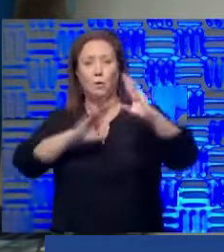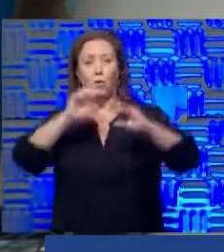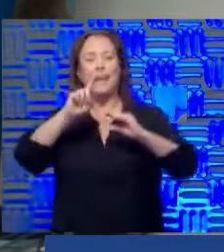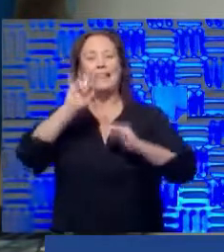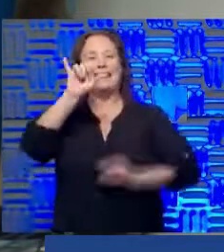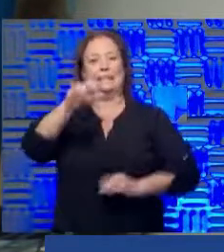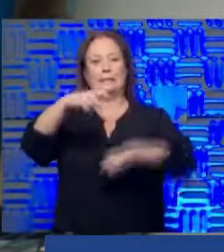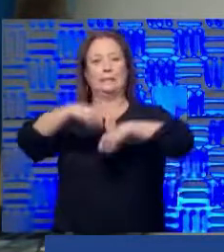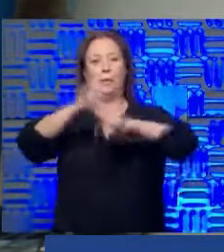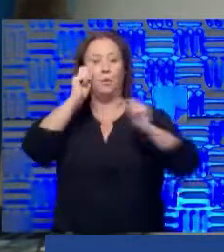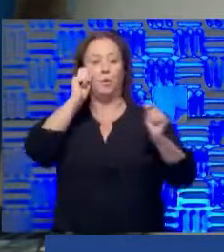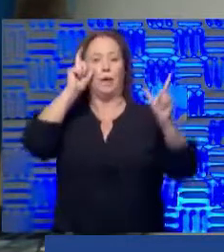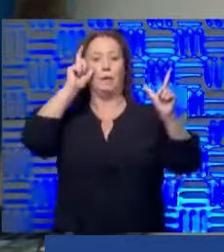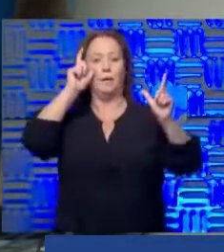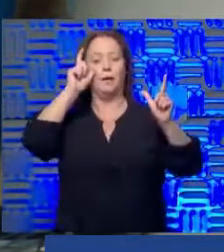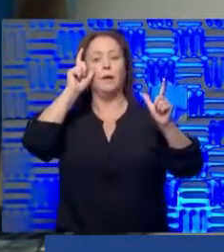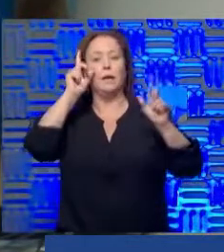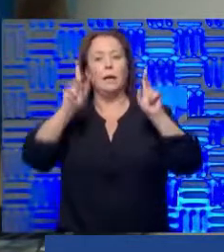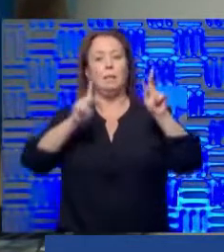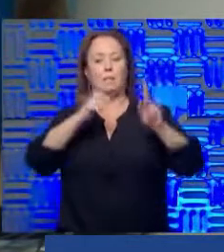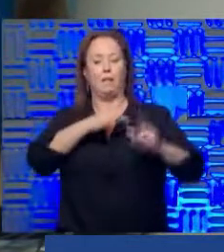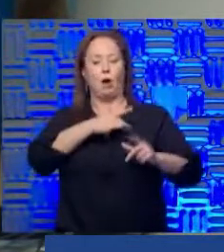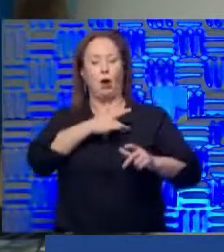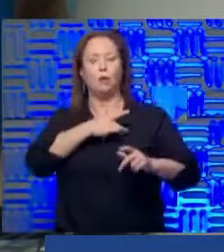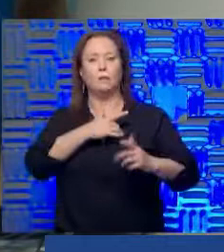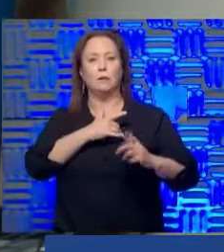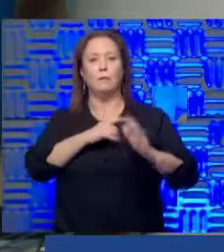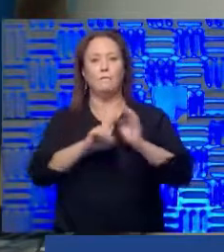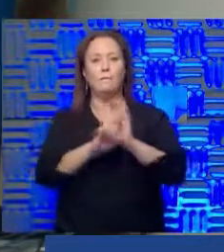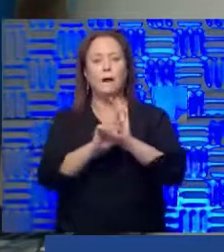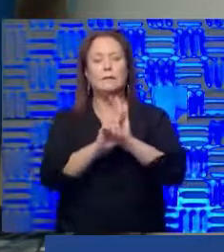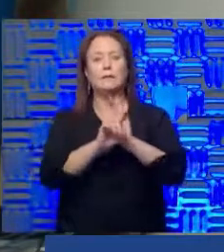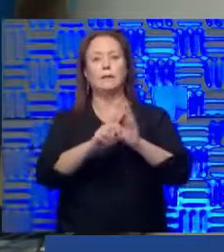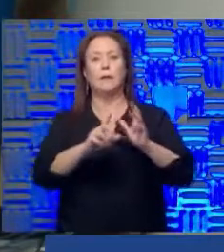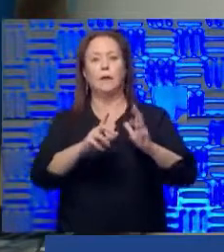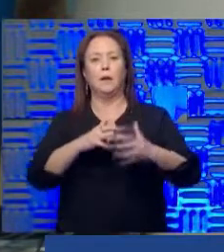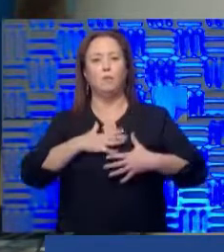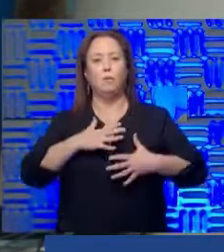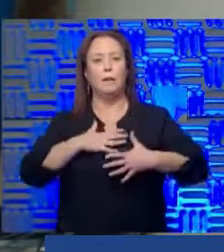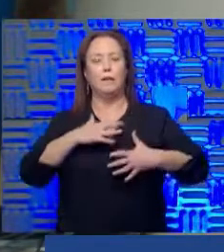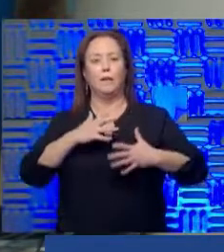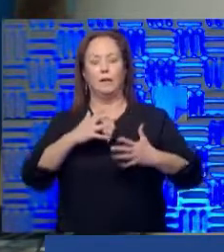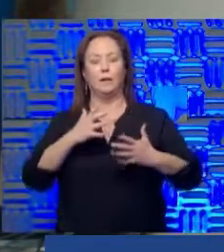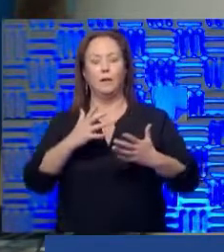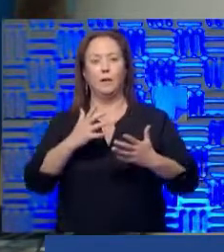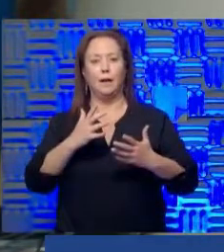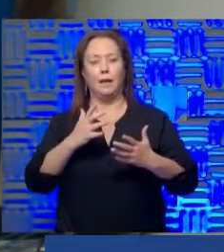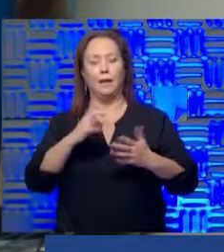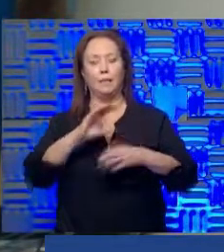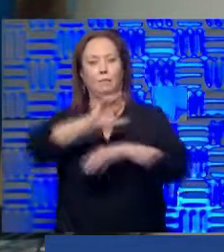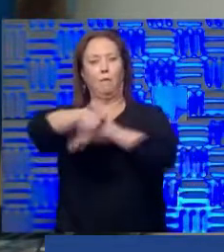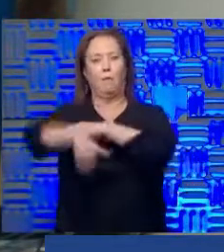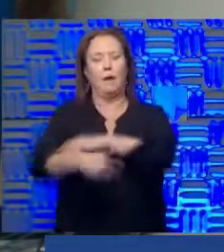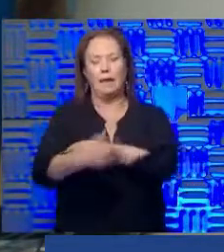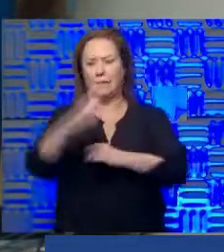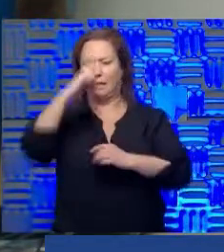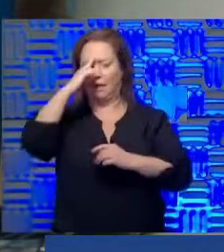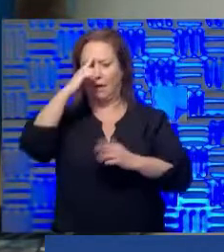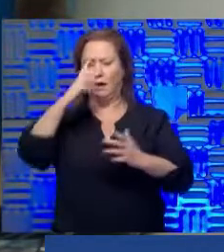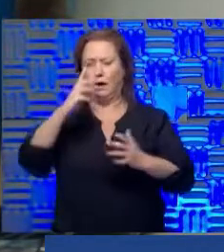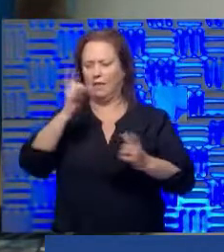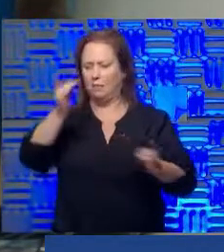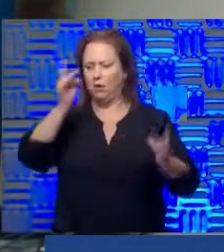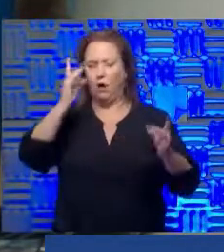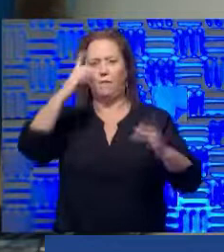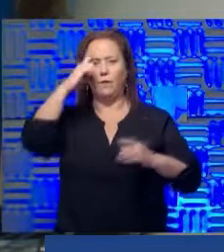wake up. And sometimes people wake up with a fast heart rate, short of breath, and they just have to kind of compose themselves. And then they think, oh my God, that's a horrible